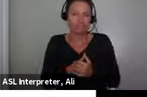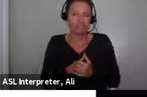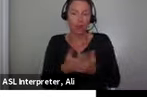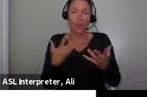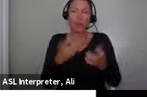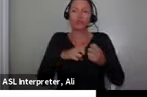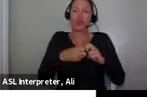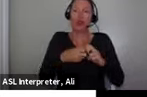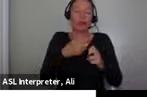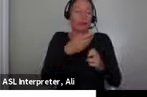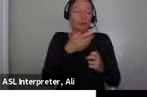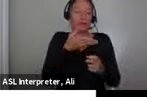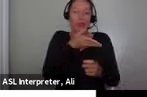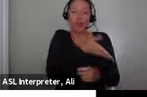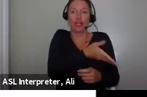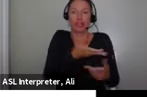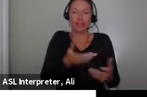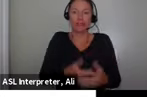problem there?